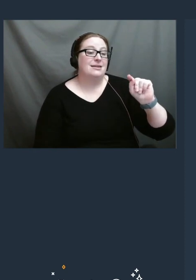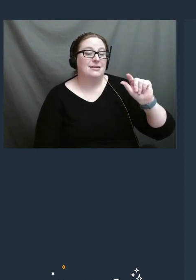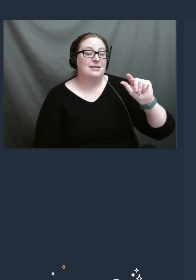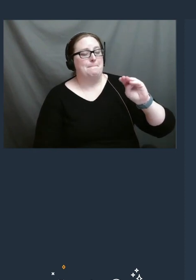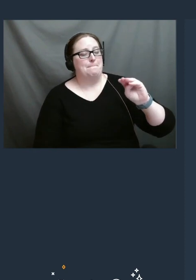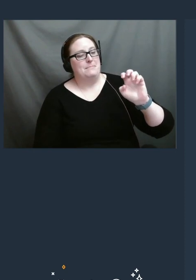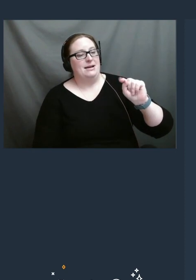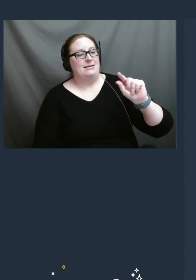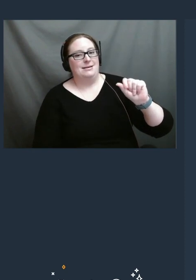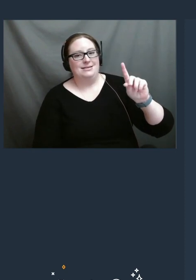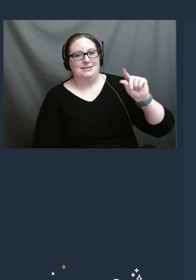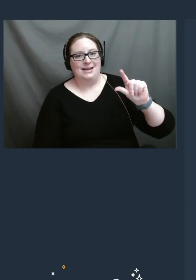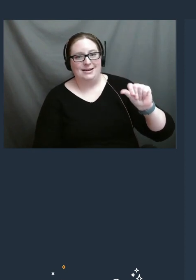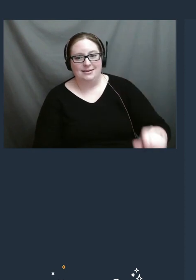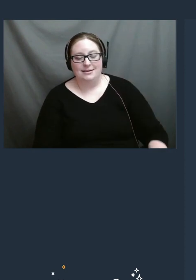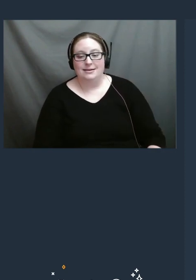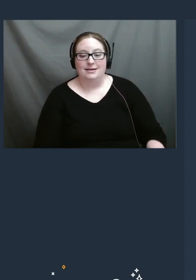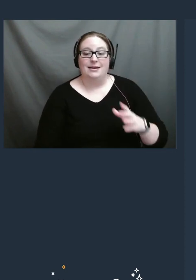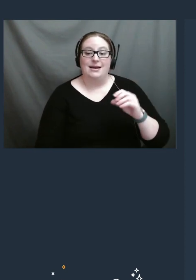and tab completion works as well.